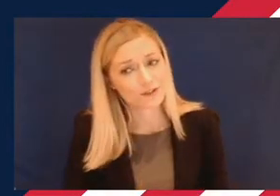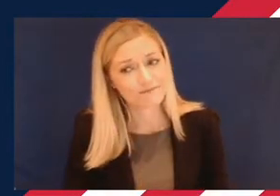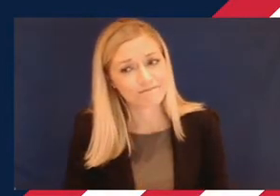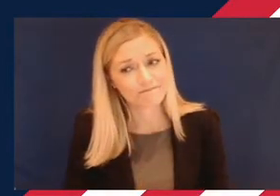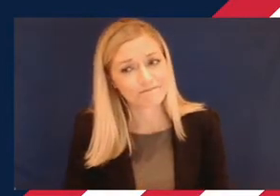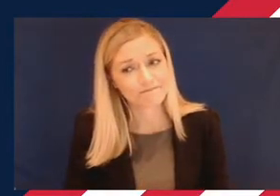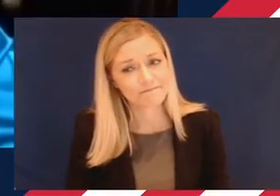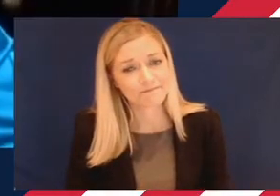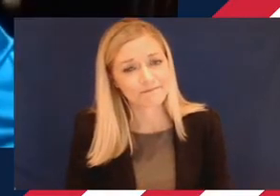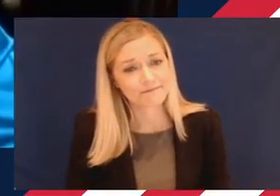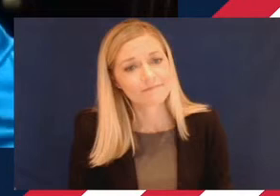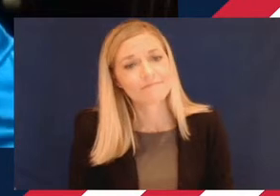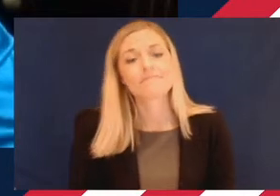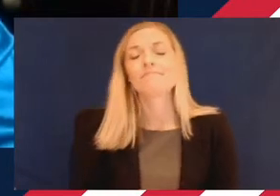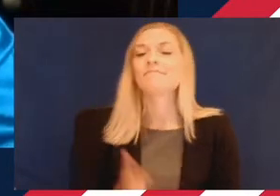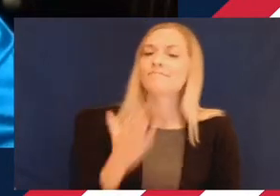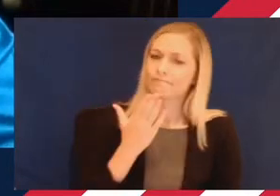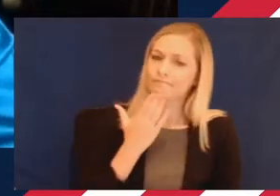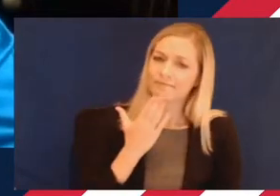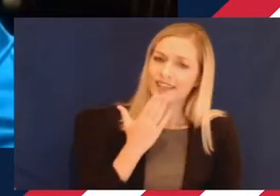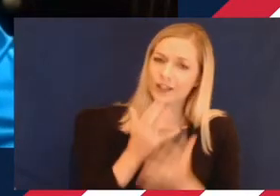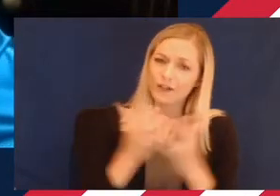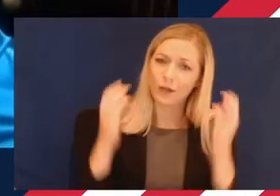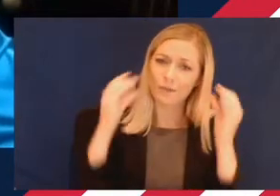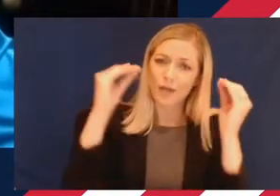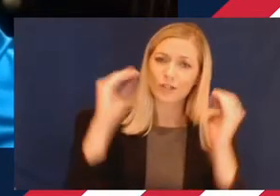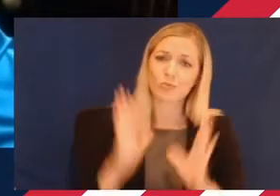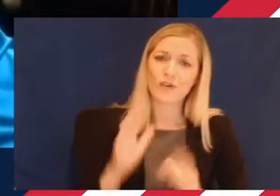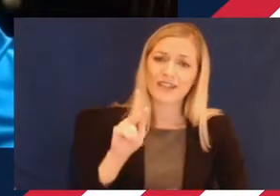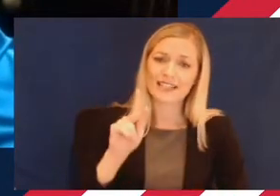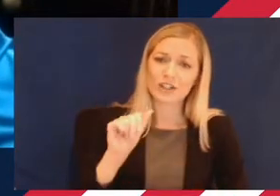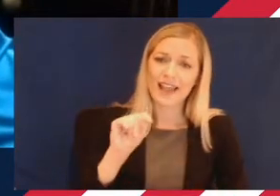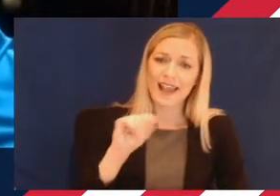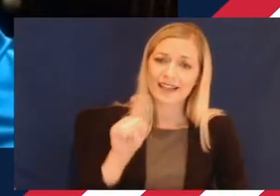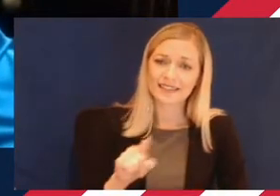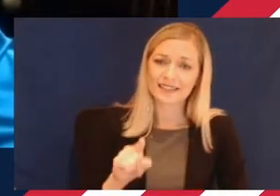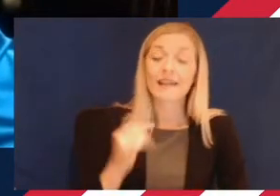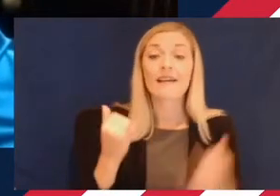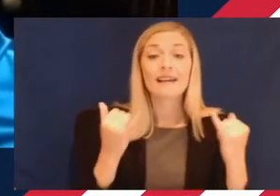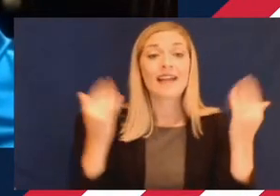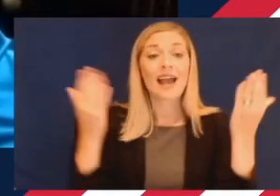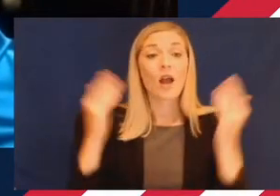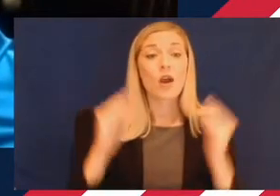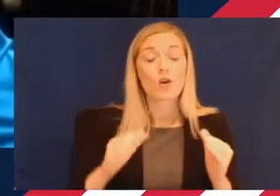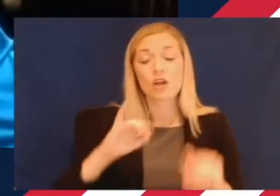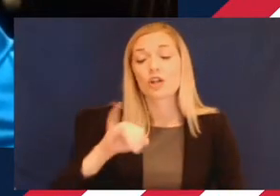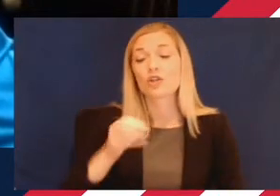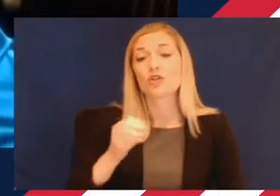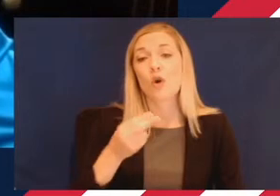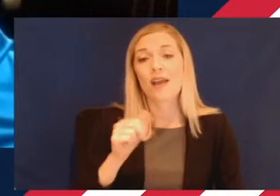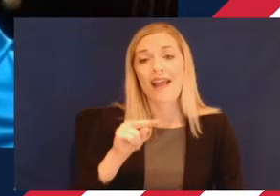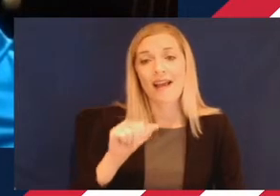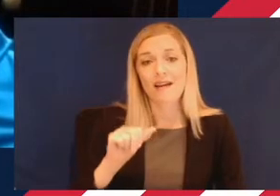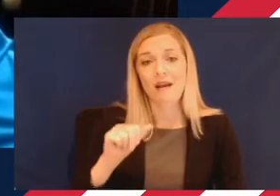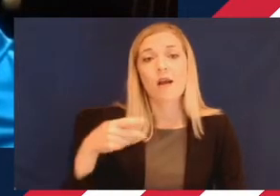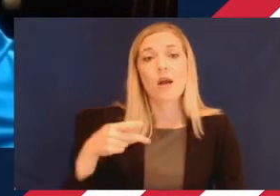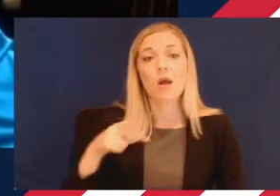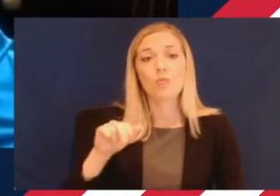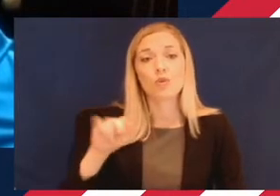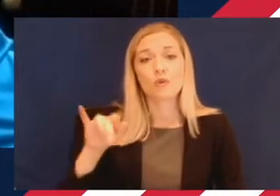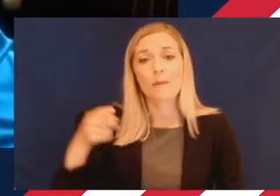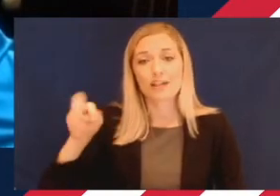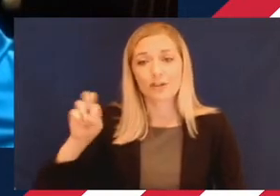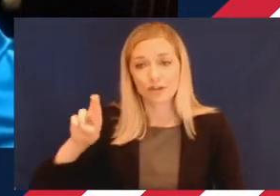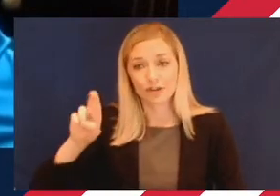Thank you very much, Professor Katz. We will now hear from Johanna Puno-Hester. Johanna is the Assistant